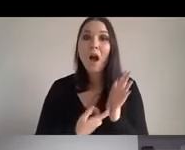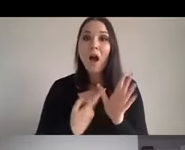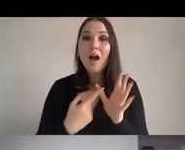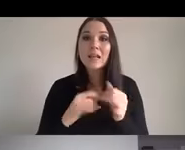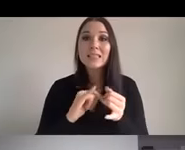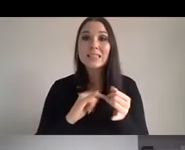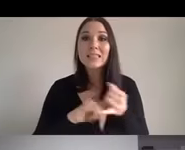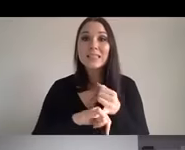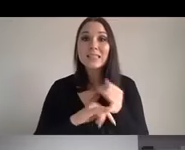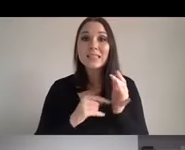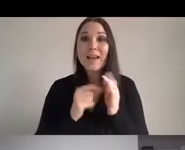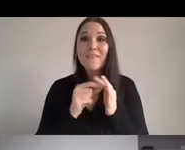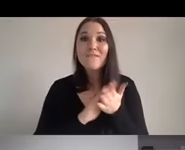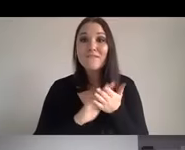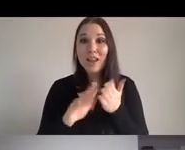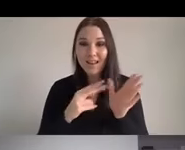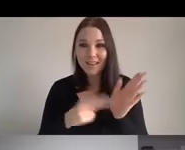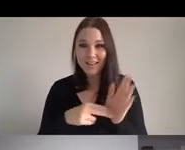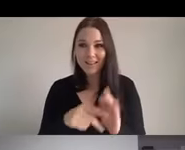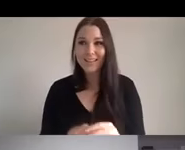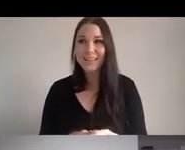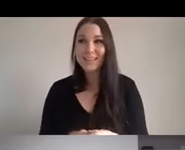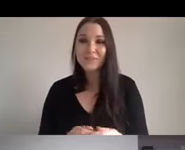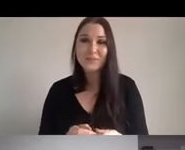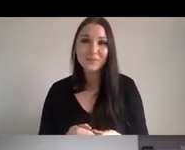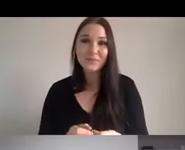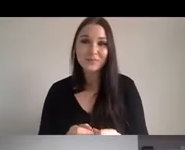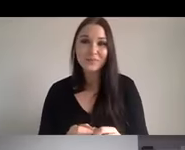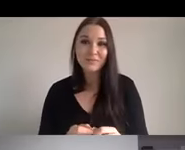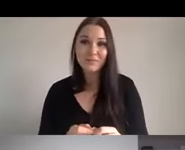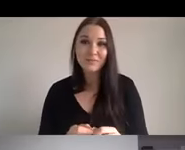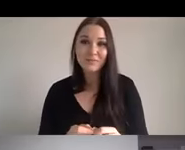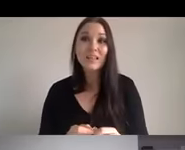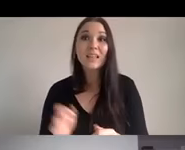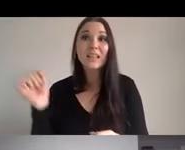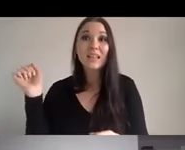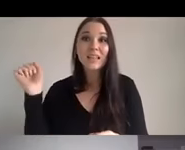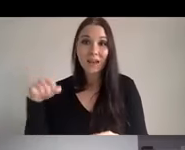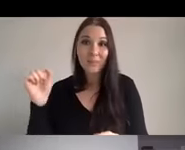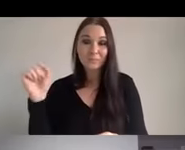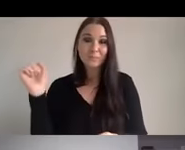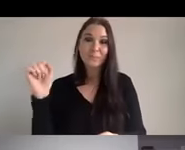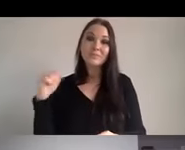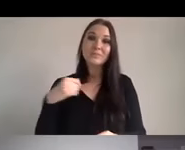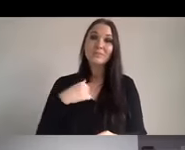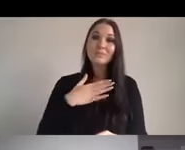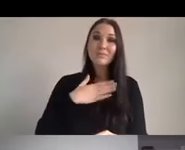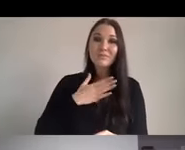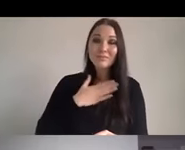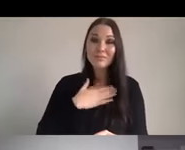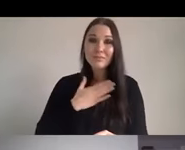Yeah, again, Adam said it very well, but yeah, I usually like to have people start with